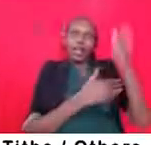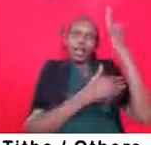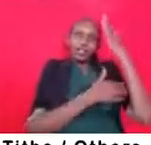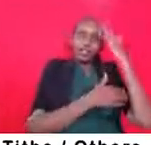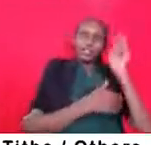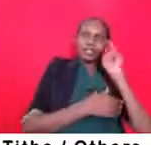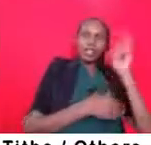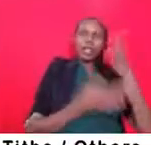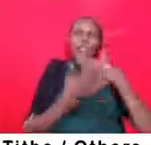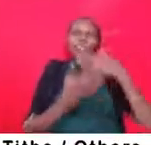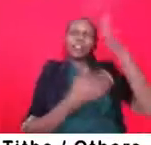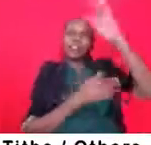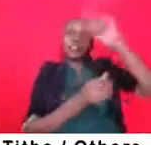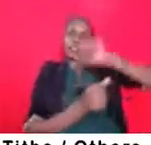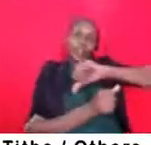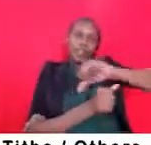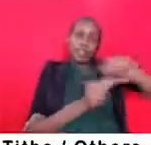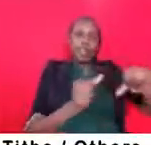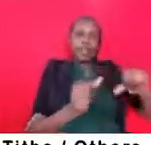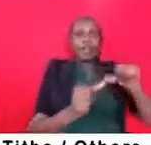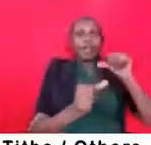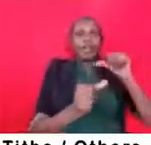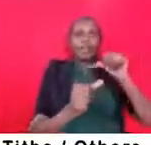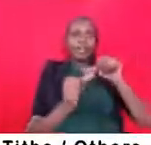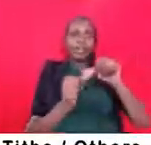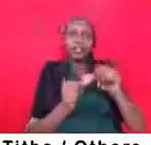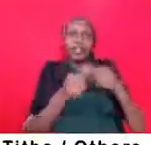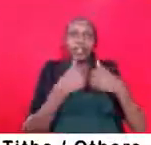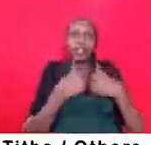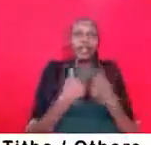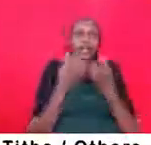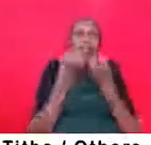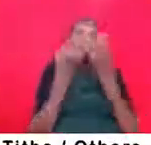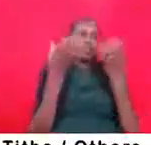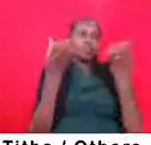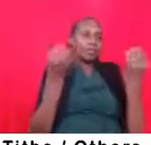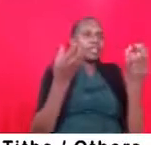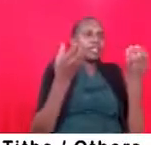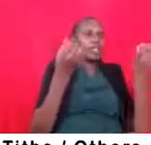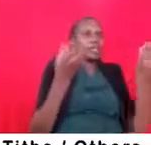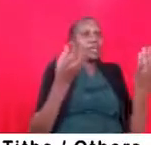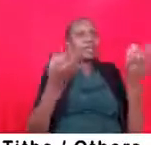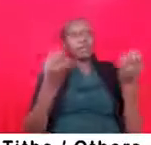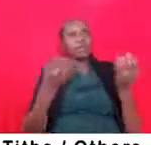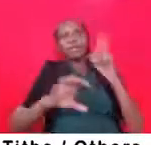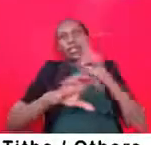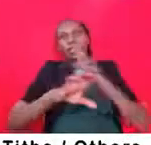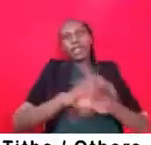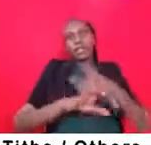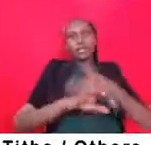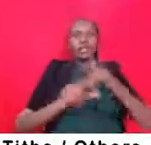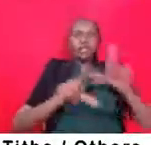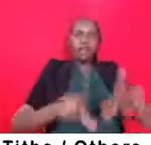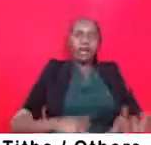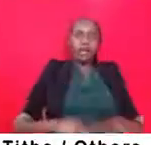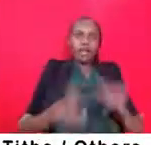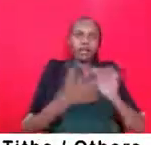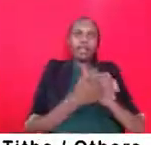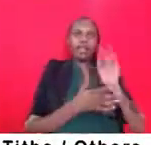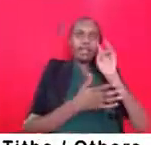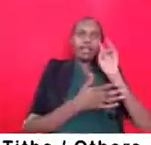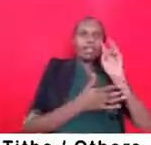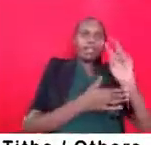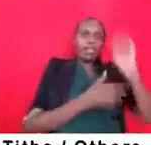around. I have seen my God turn it around. There are so many, many, many times in my life